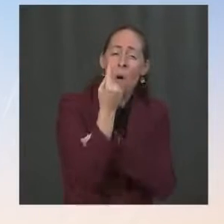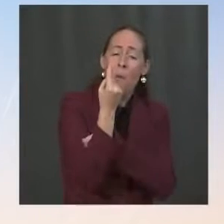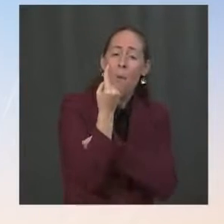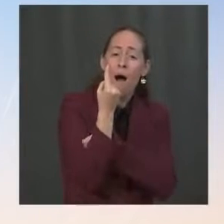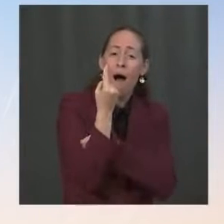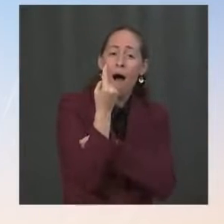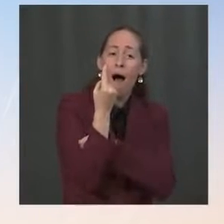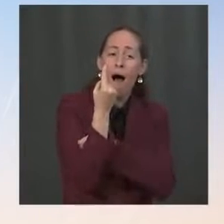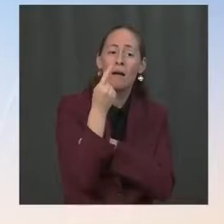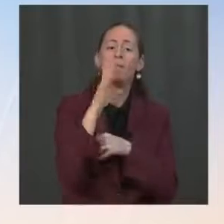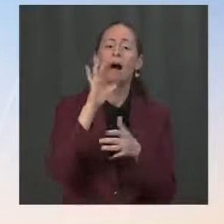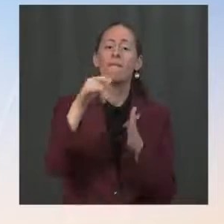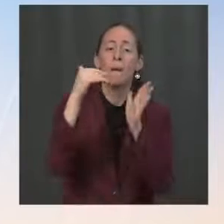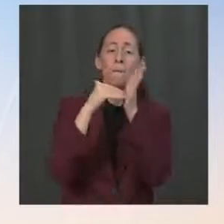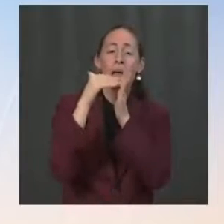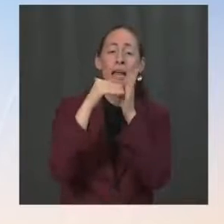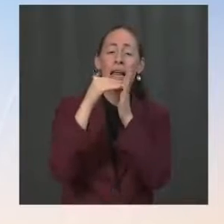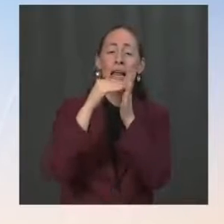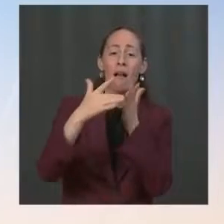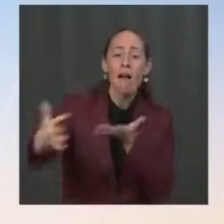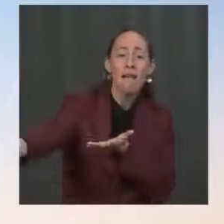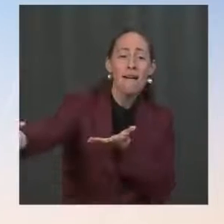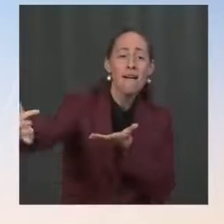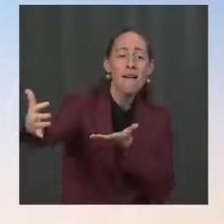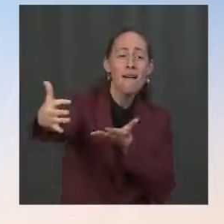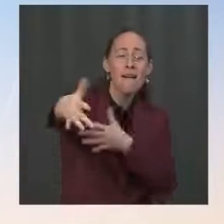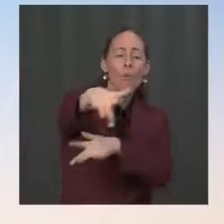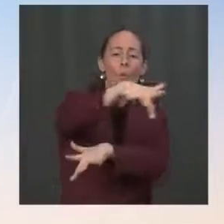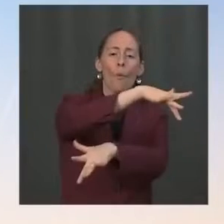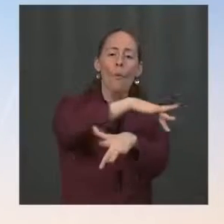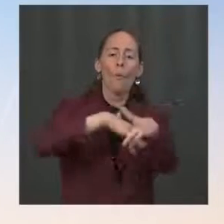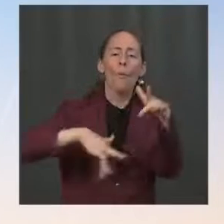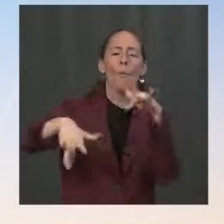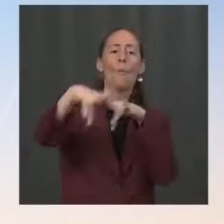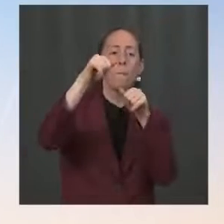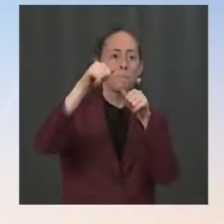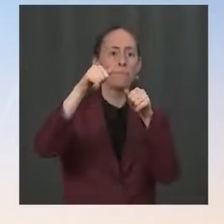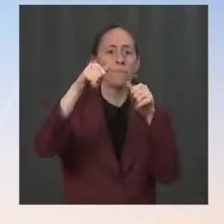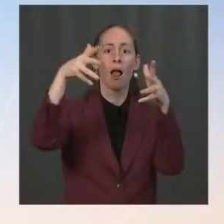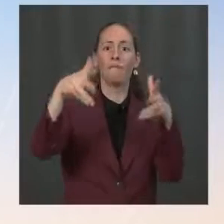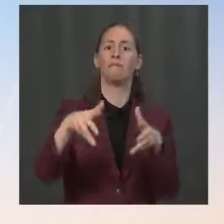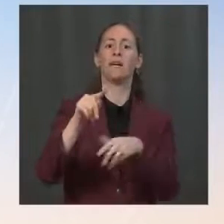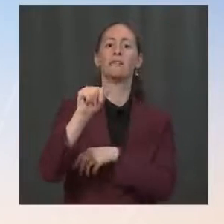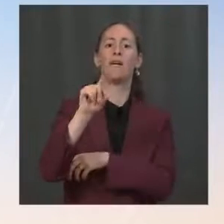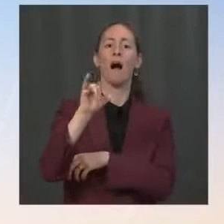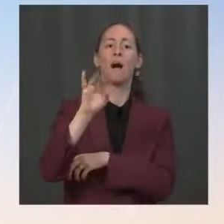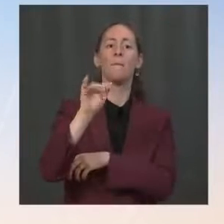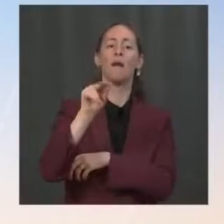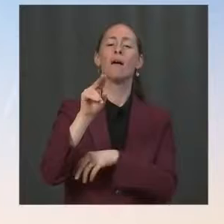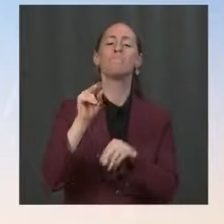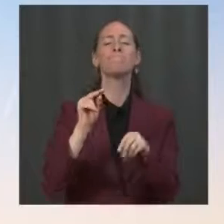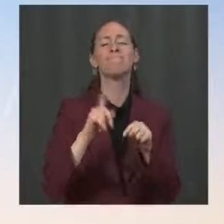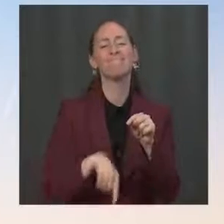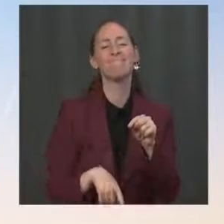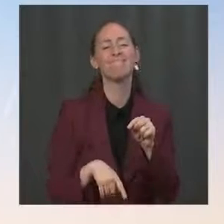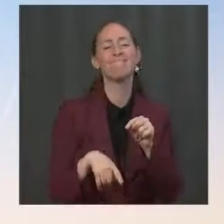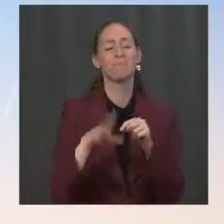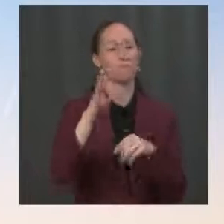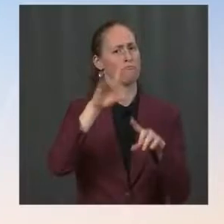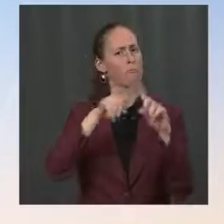leave Afghanistan to be evacuated. At the same time, I think you also heard the president make clear that there is